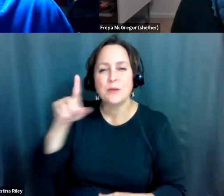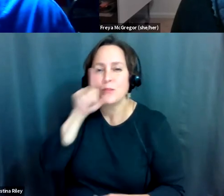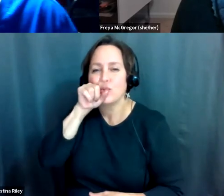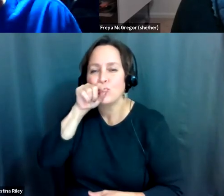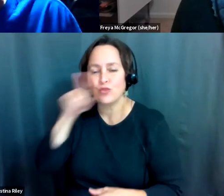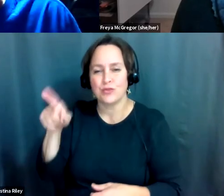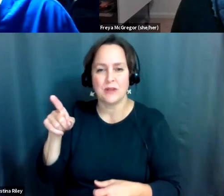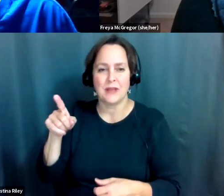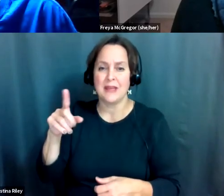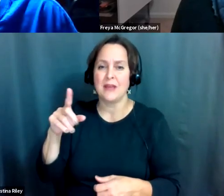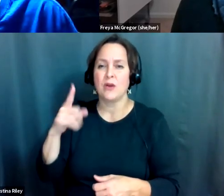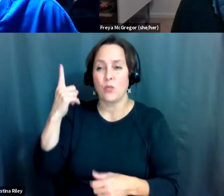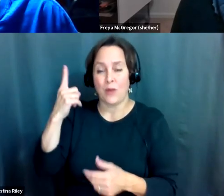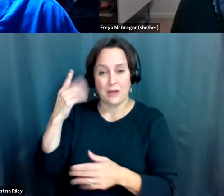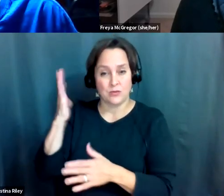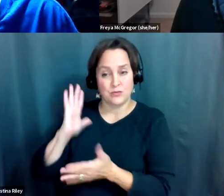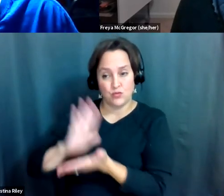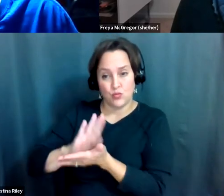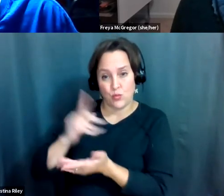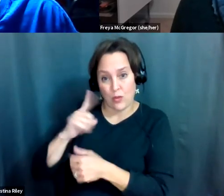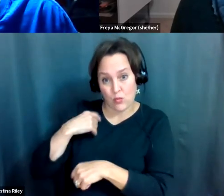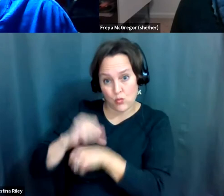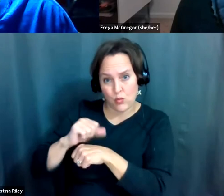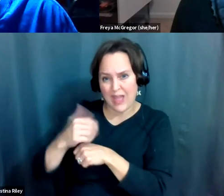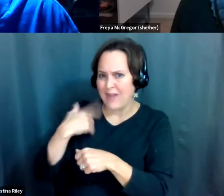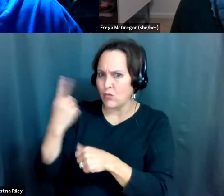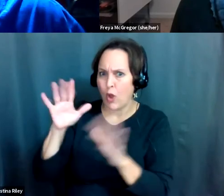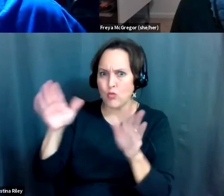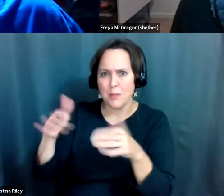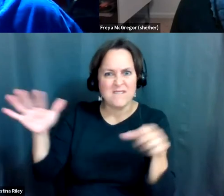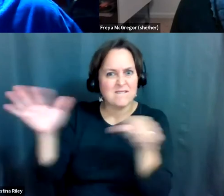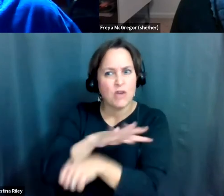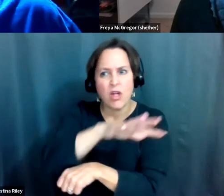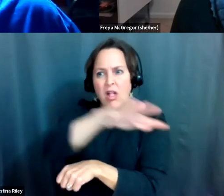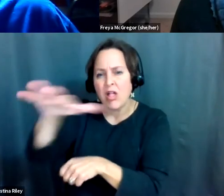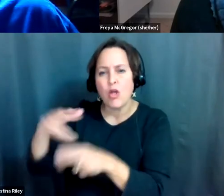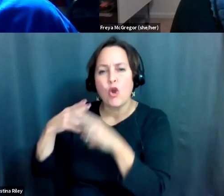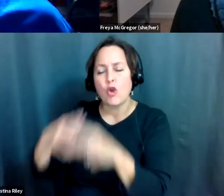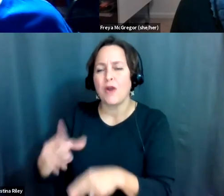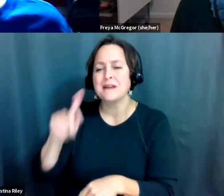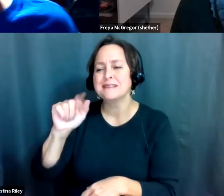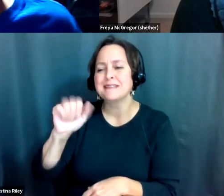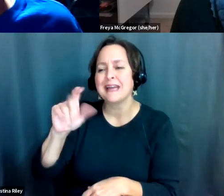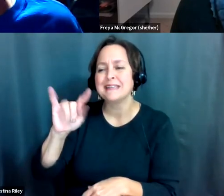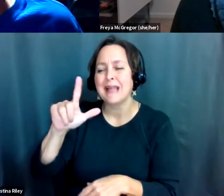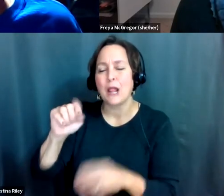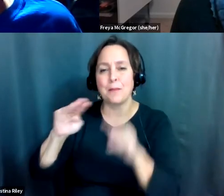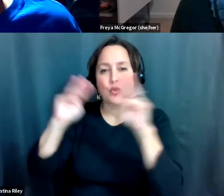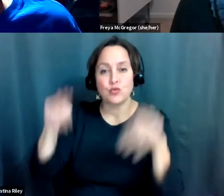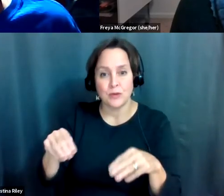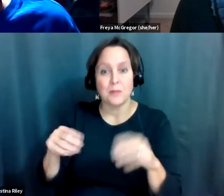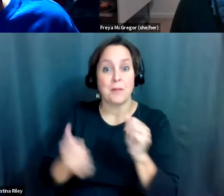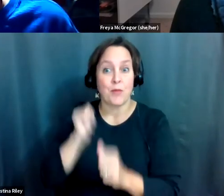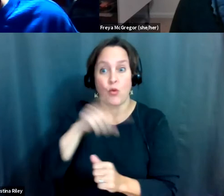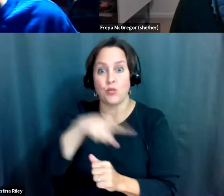almost a room full of taxidermy birds there that, uh, that they, they called it their tactile museum. And a big part of it was